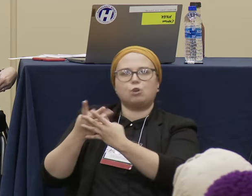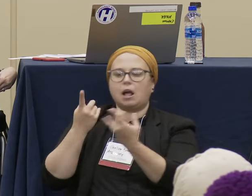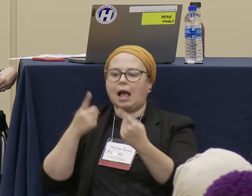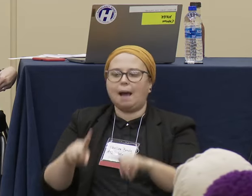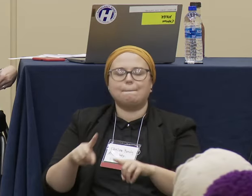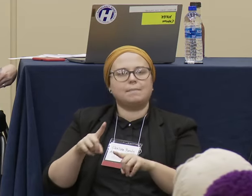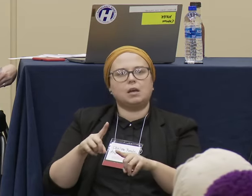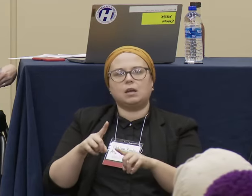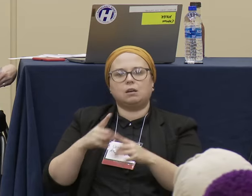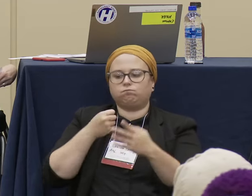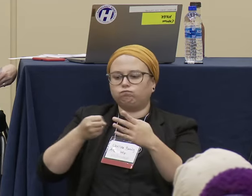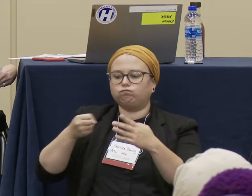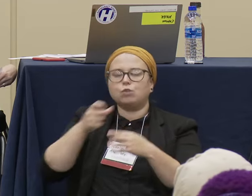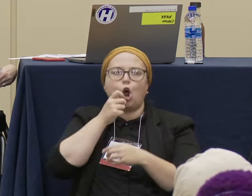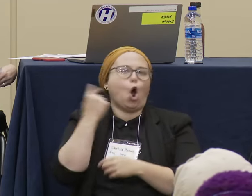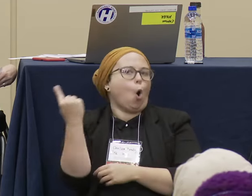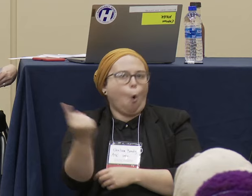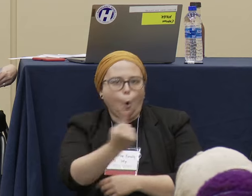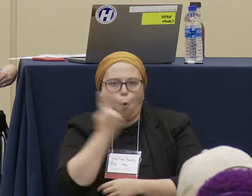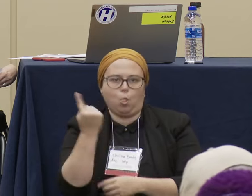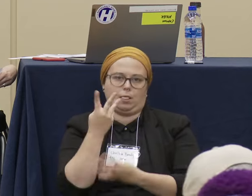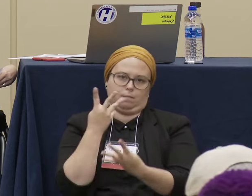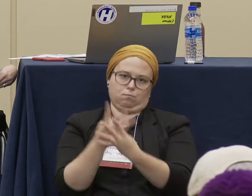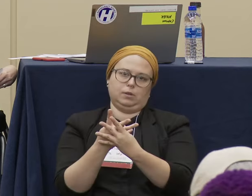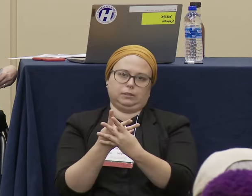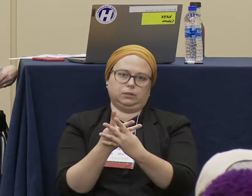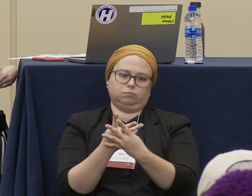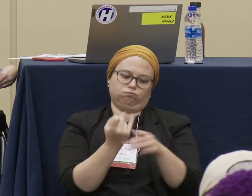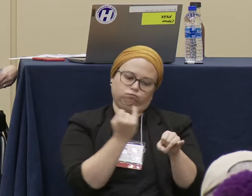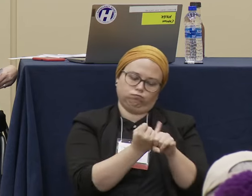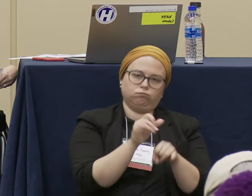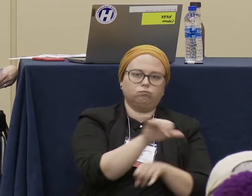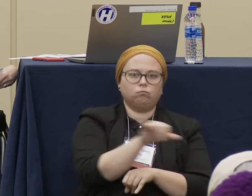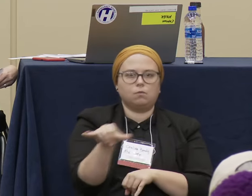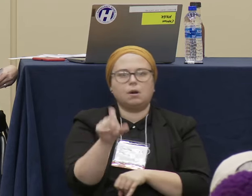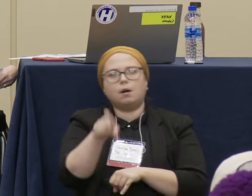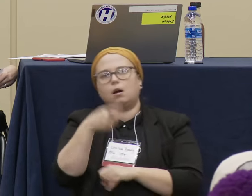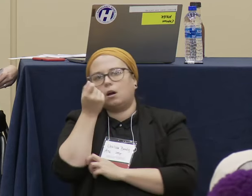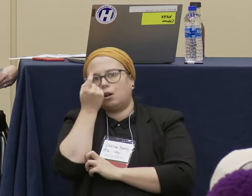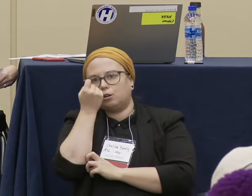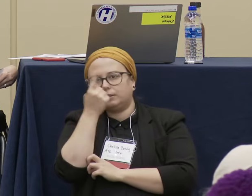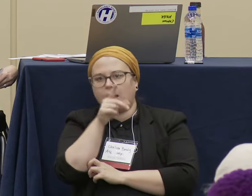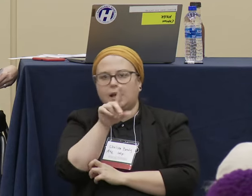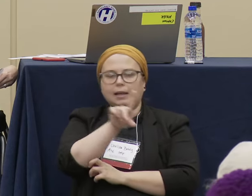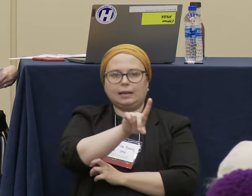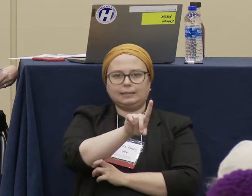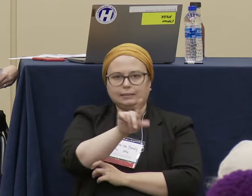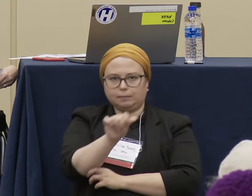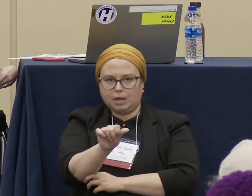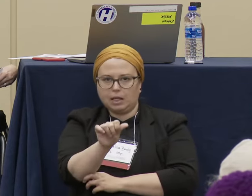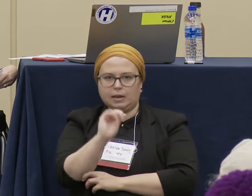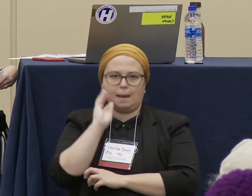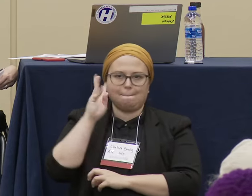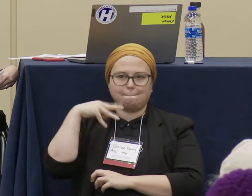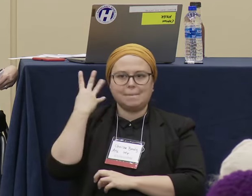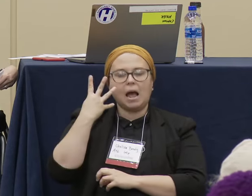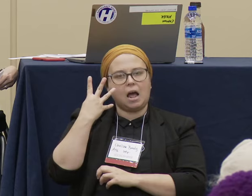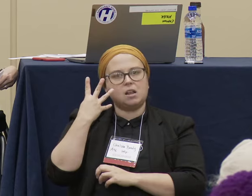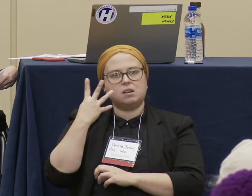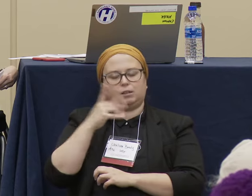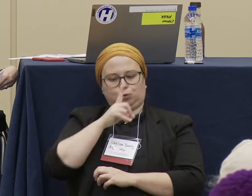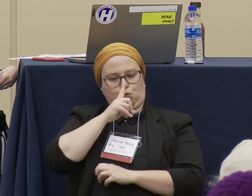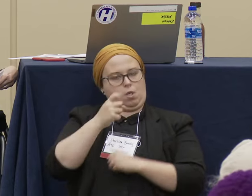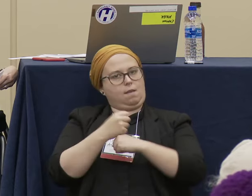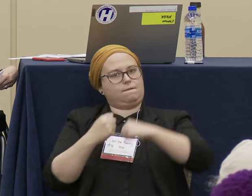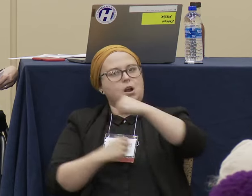prisons. And it's about understanding that disability and madness are fundamental to our understanding